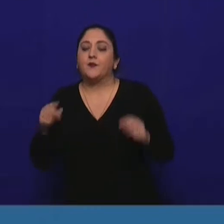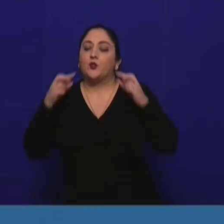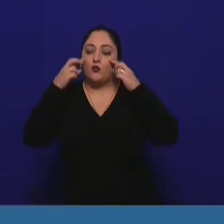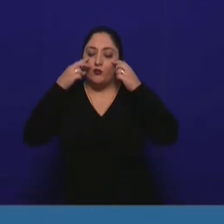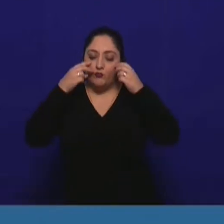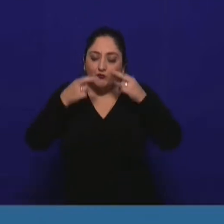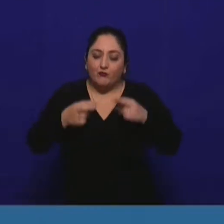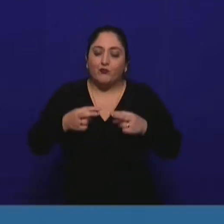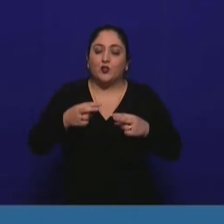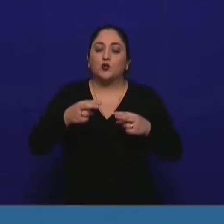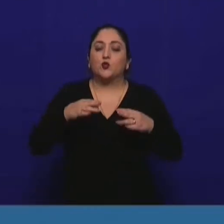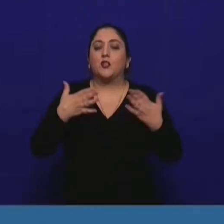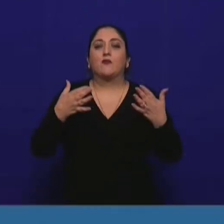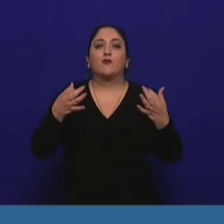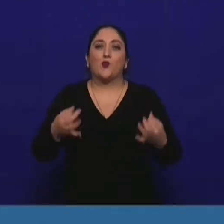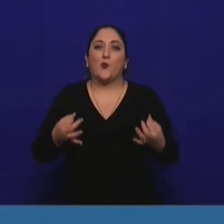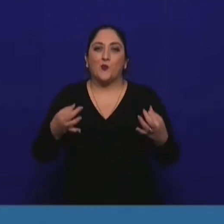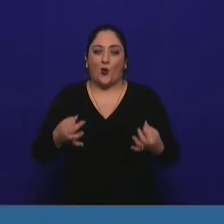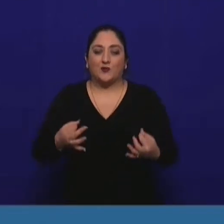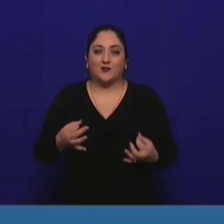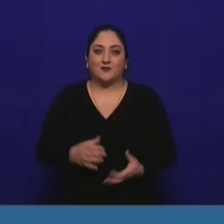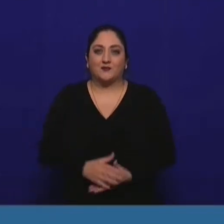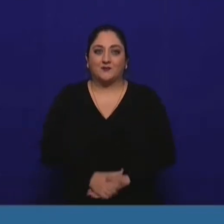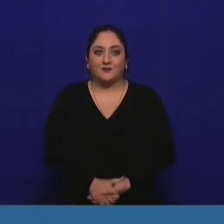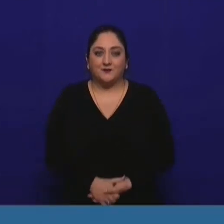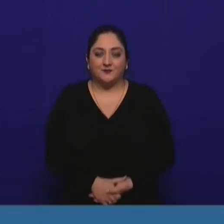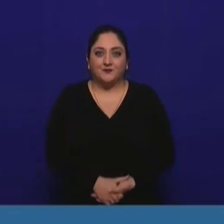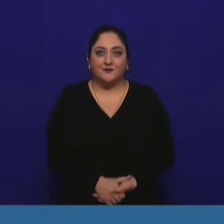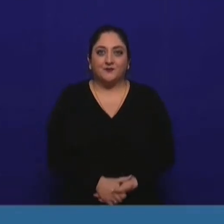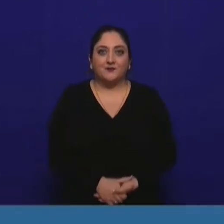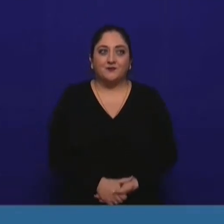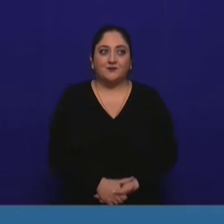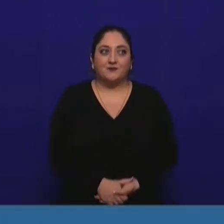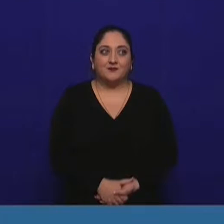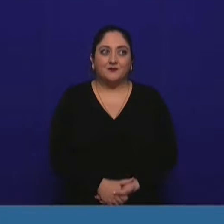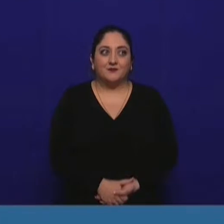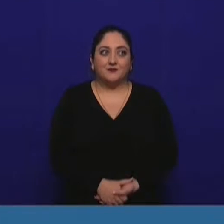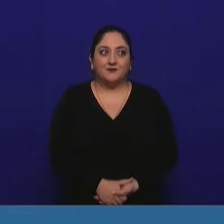l-investigazzjoni tal-każijiet bħalma jsiru fl-oħrajn kollha. U